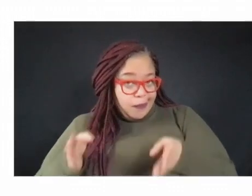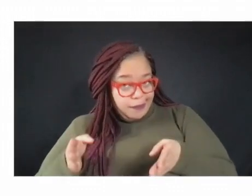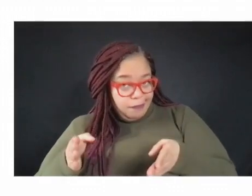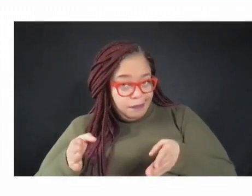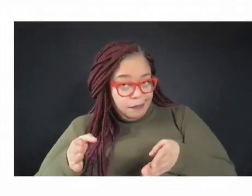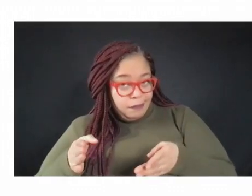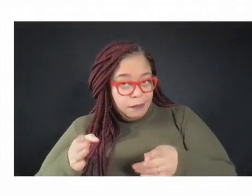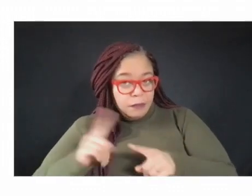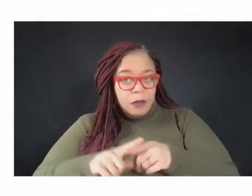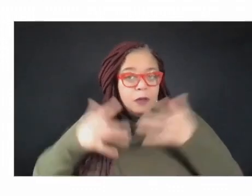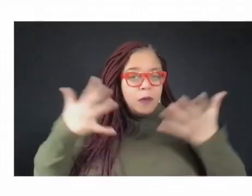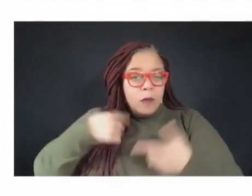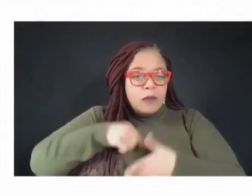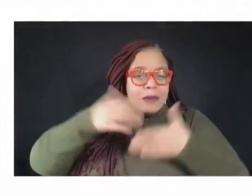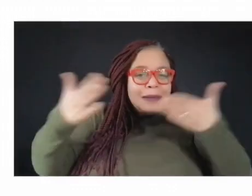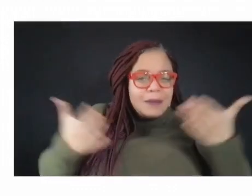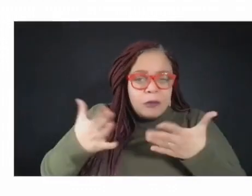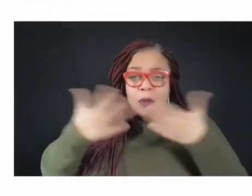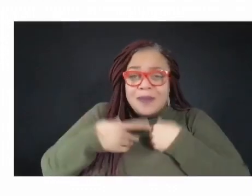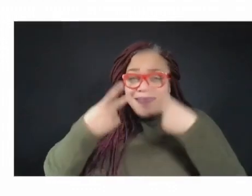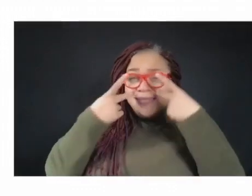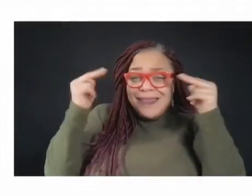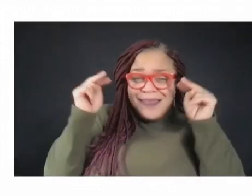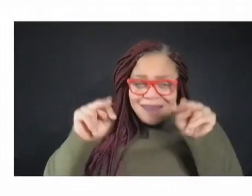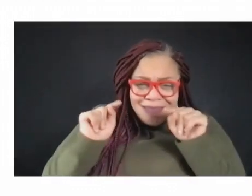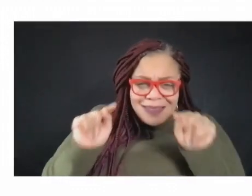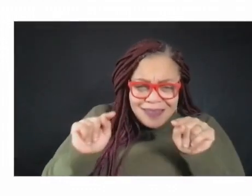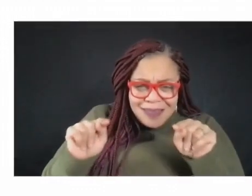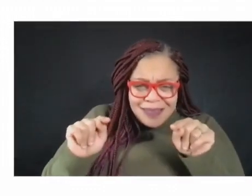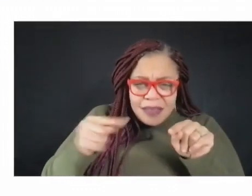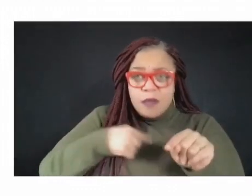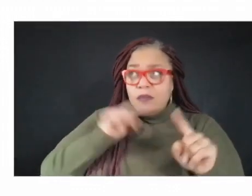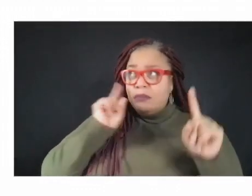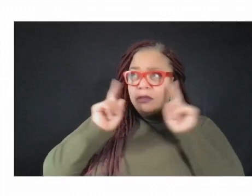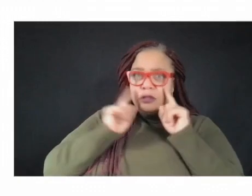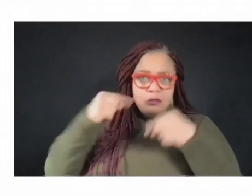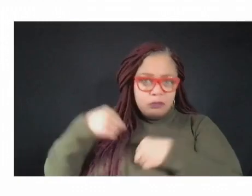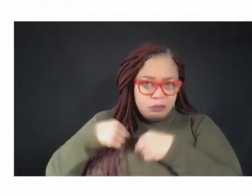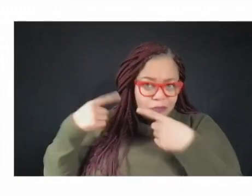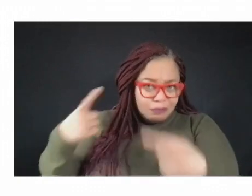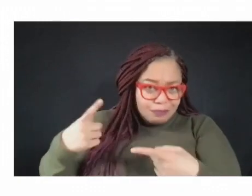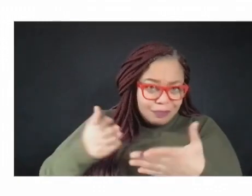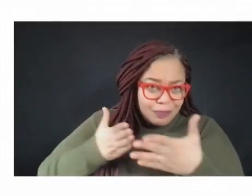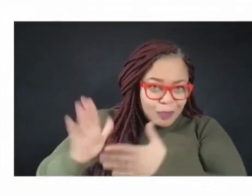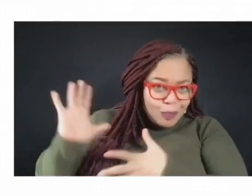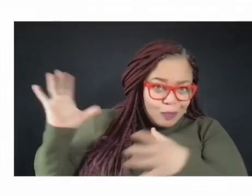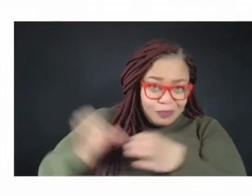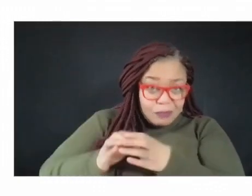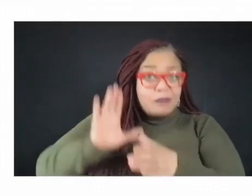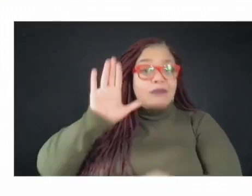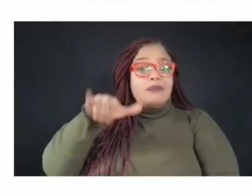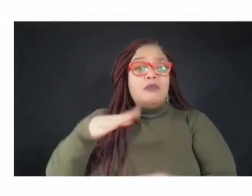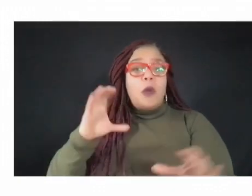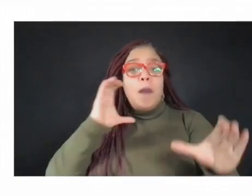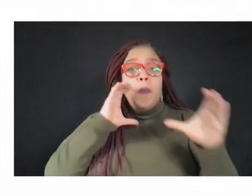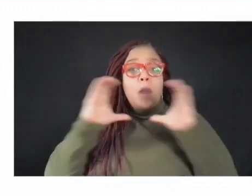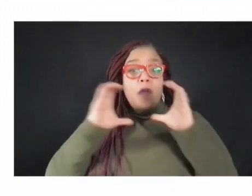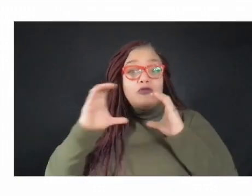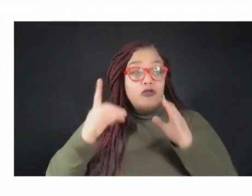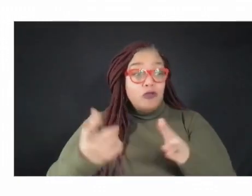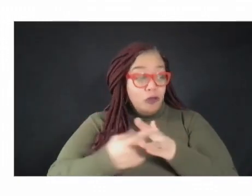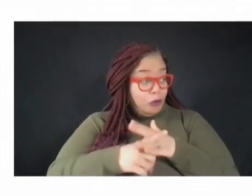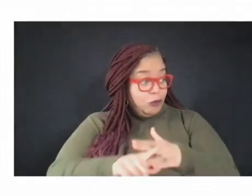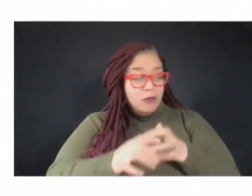we've heard throughout, is, that communication merges out. It builds relationships.